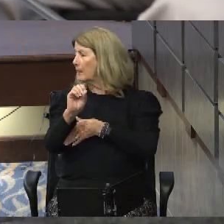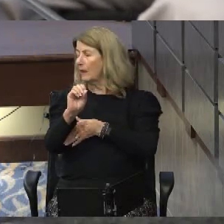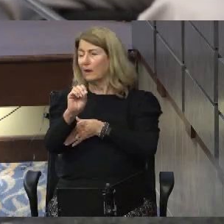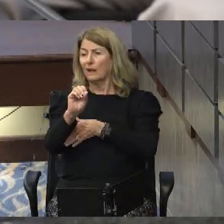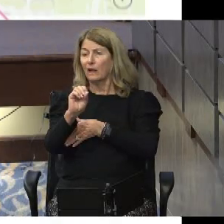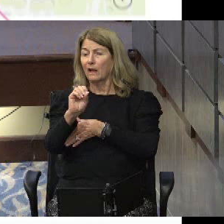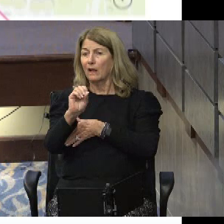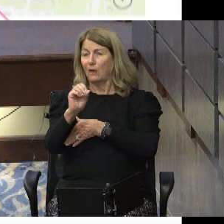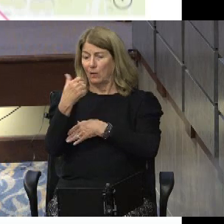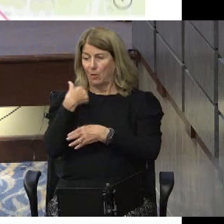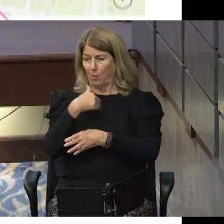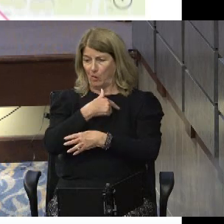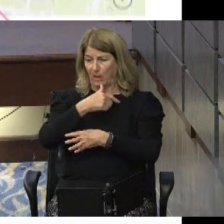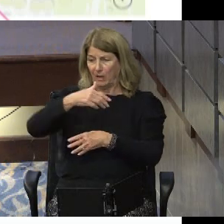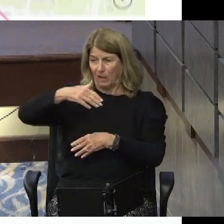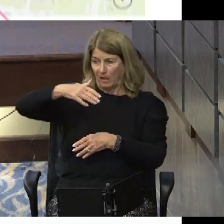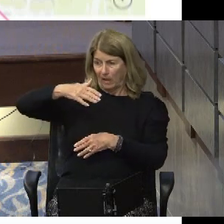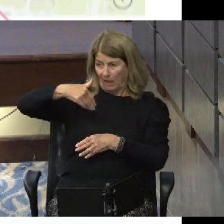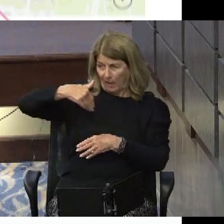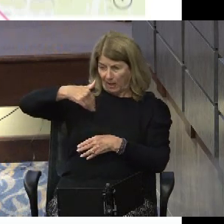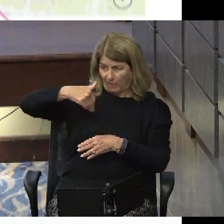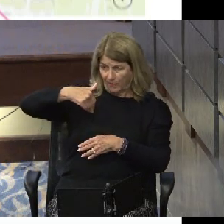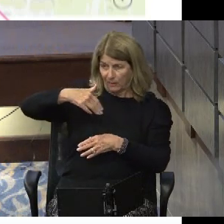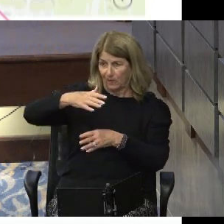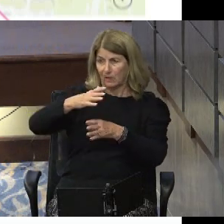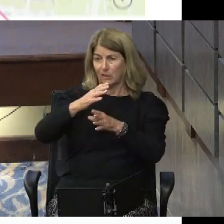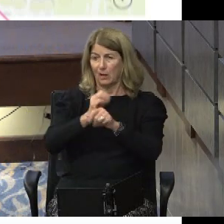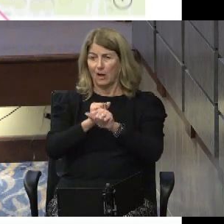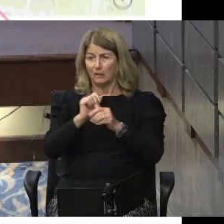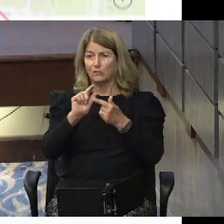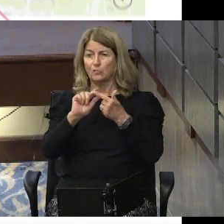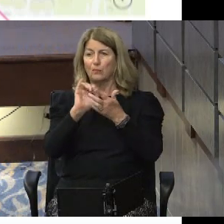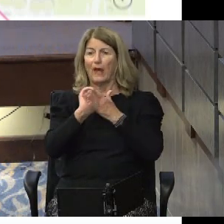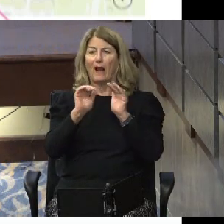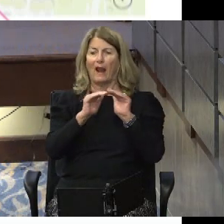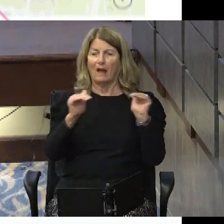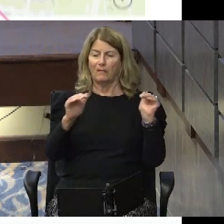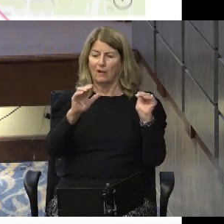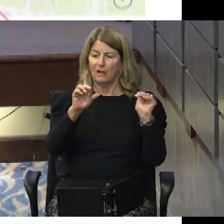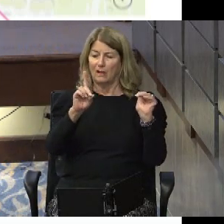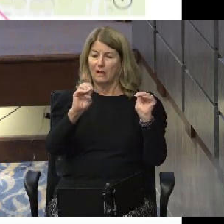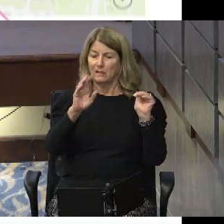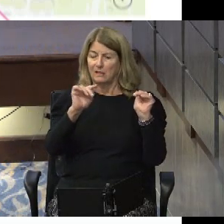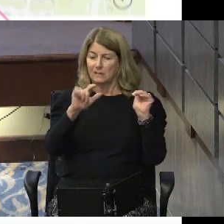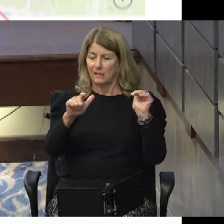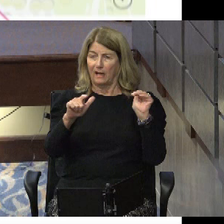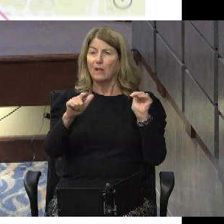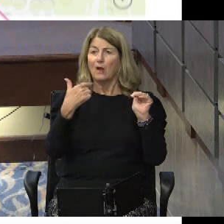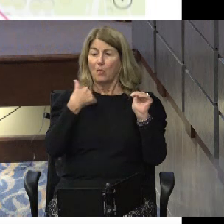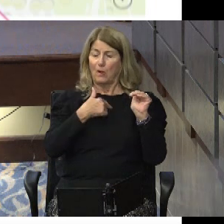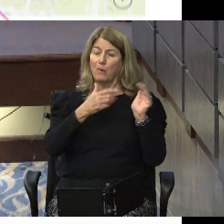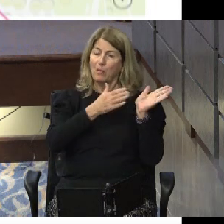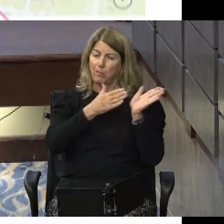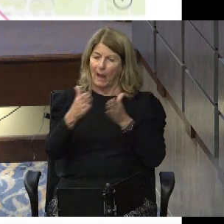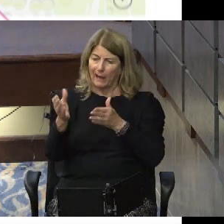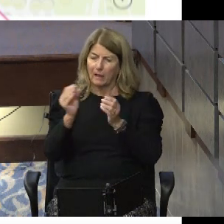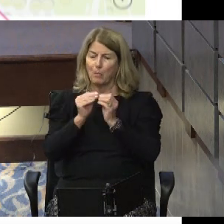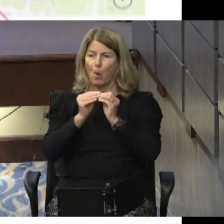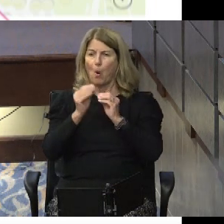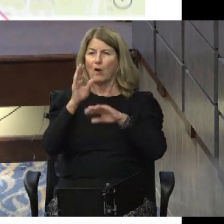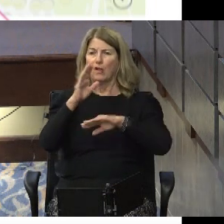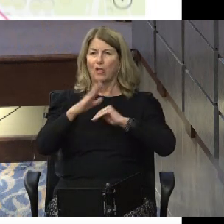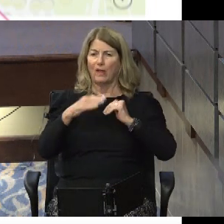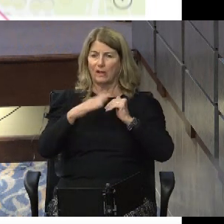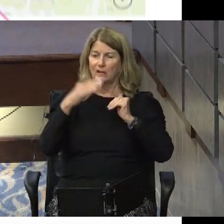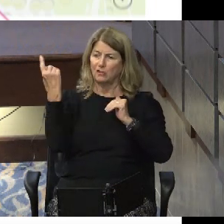haven't gotten to the level of detail yet. We are planning much more than a plaque for all these hopefully,